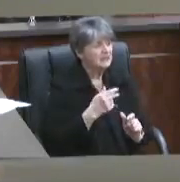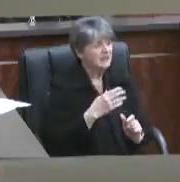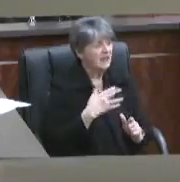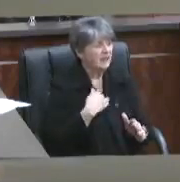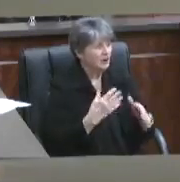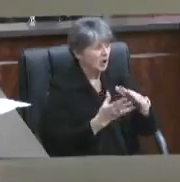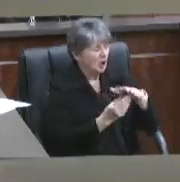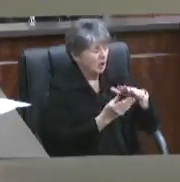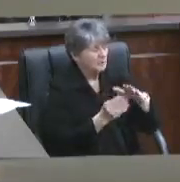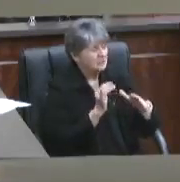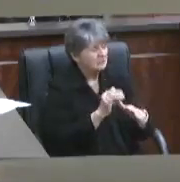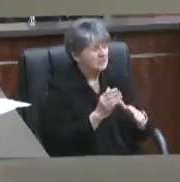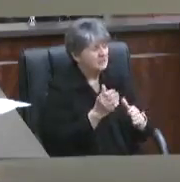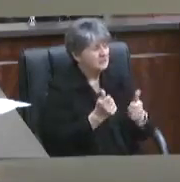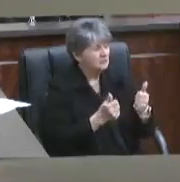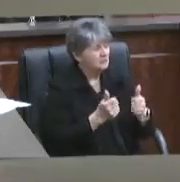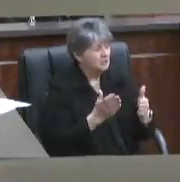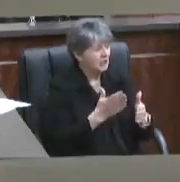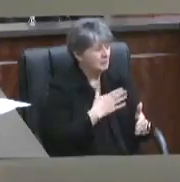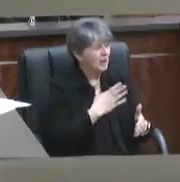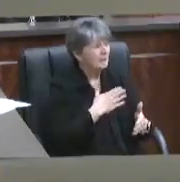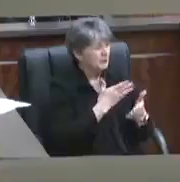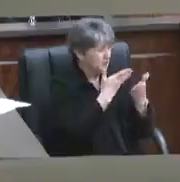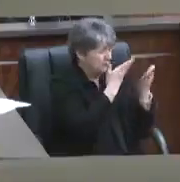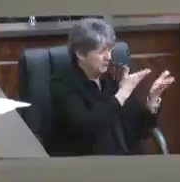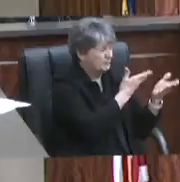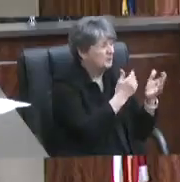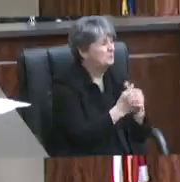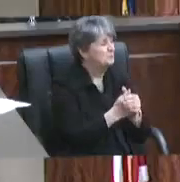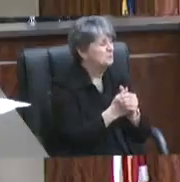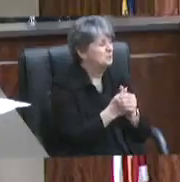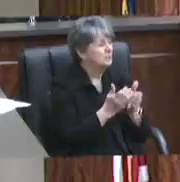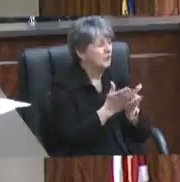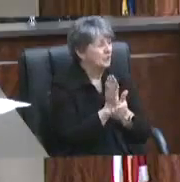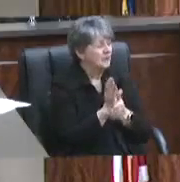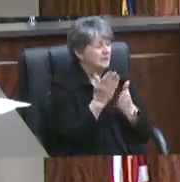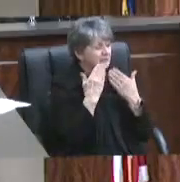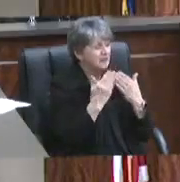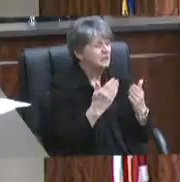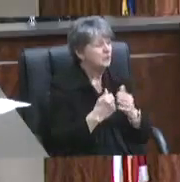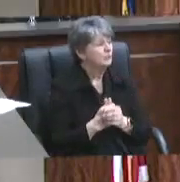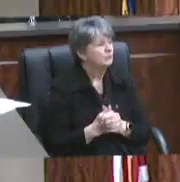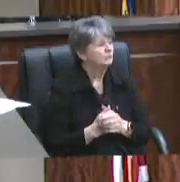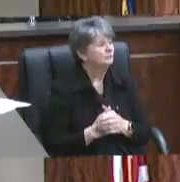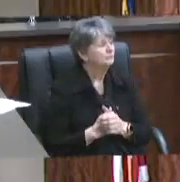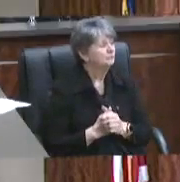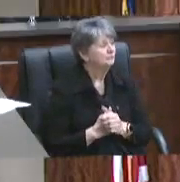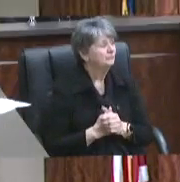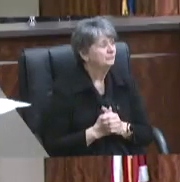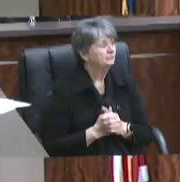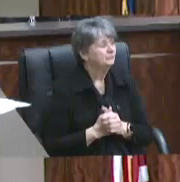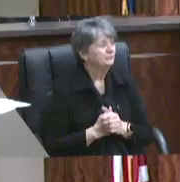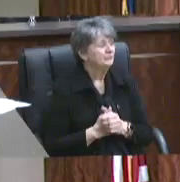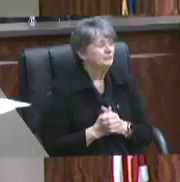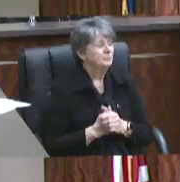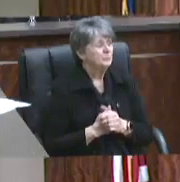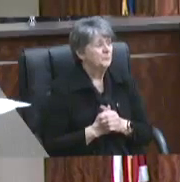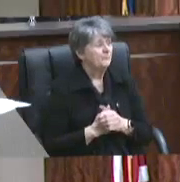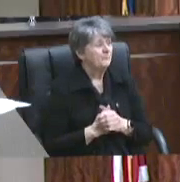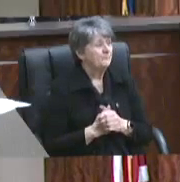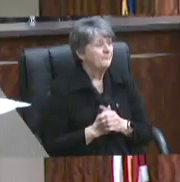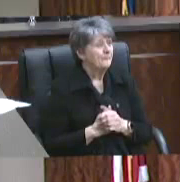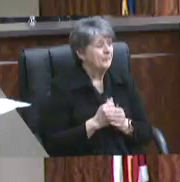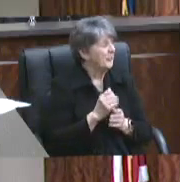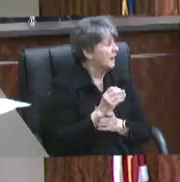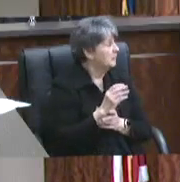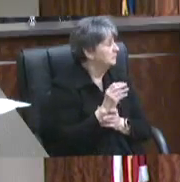to leave with whomever, the clerk. Thank you. All right. Thank you. Thank you. Mr. President,